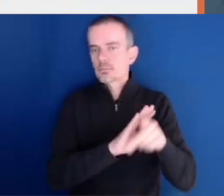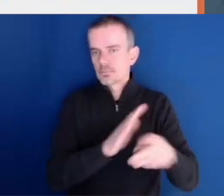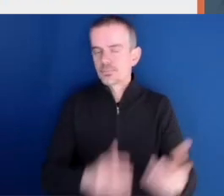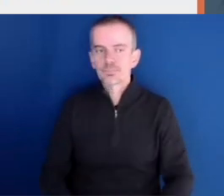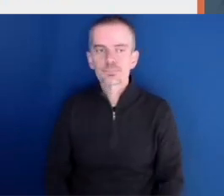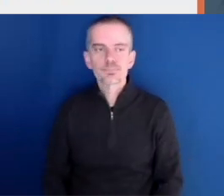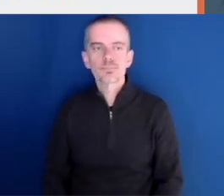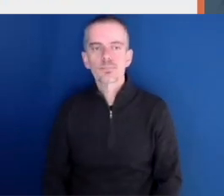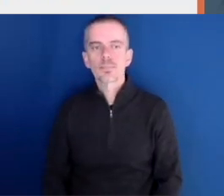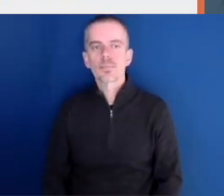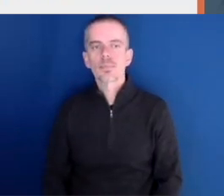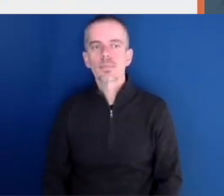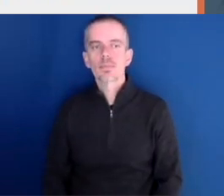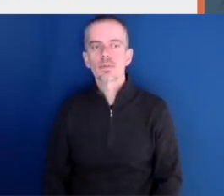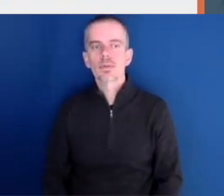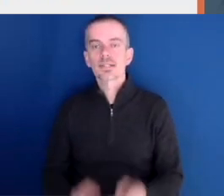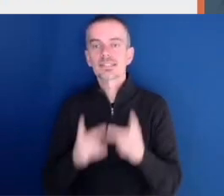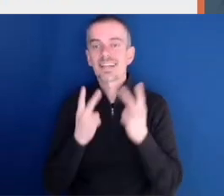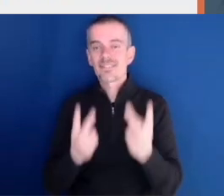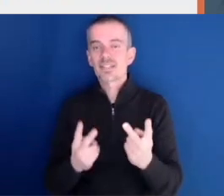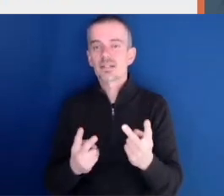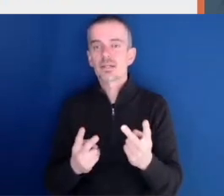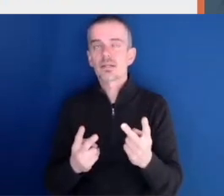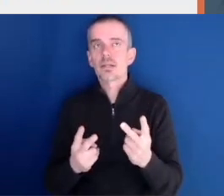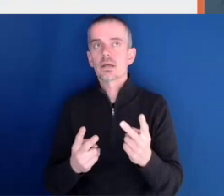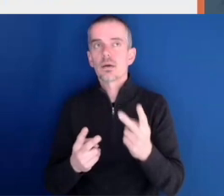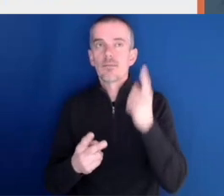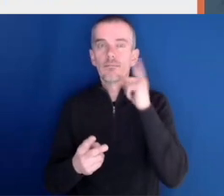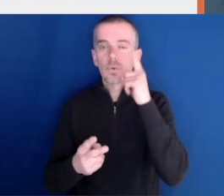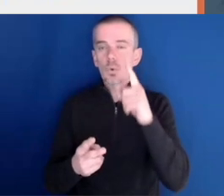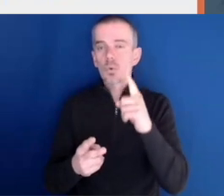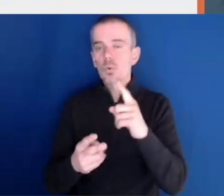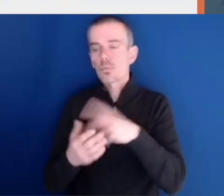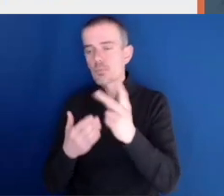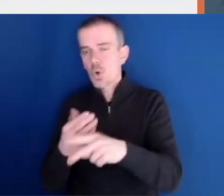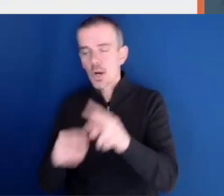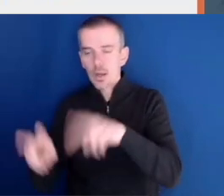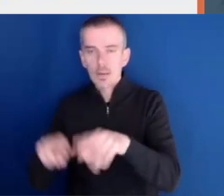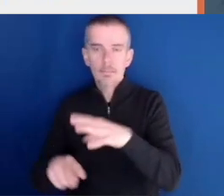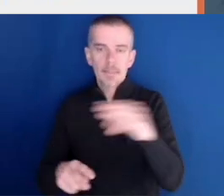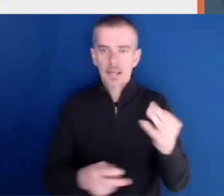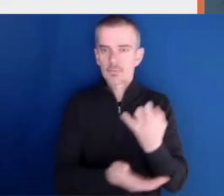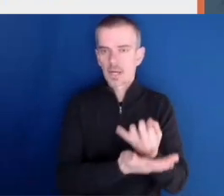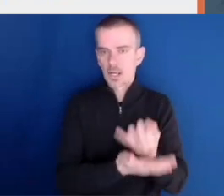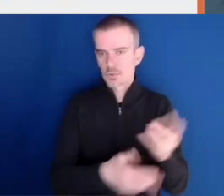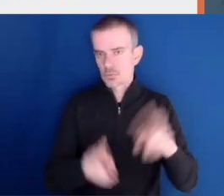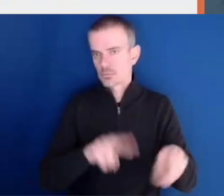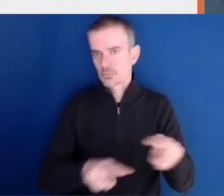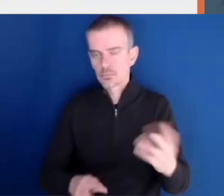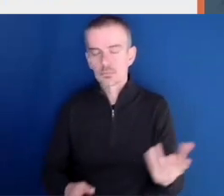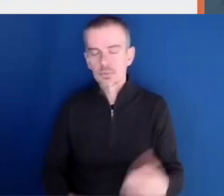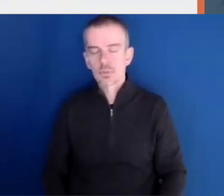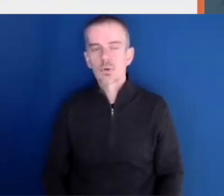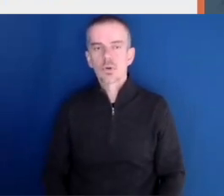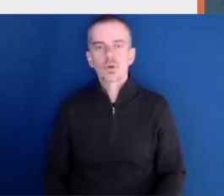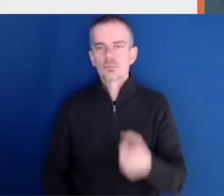Site visits are both financial and programmatic in nature. So just, be prepared to